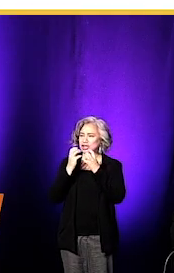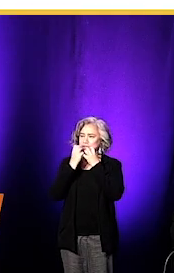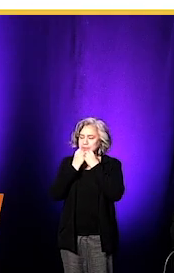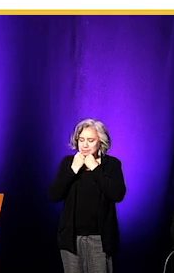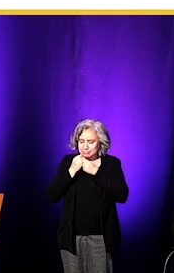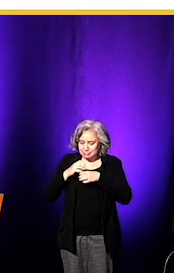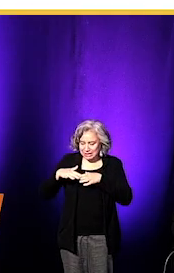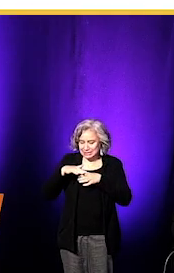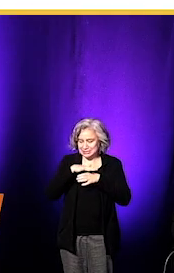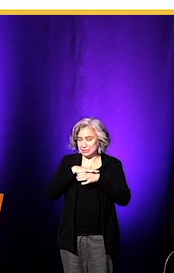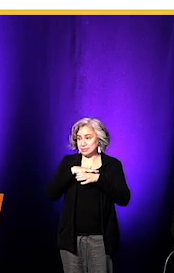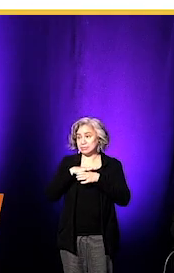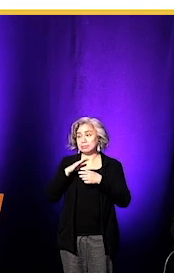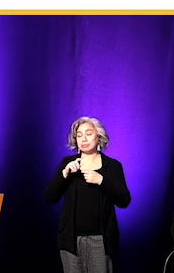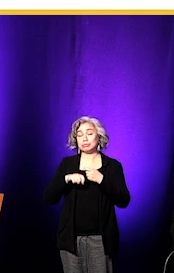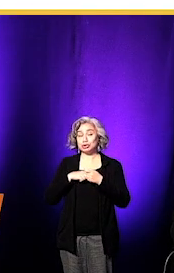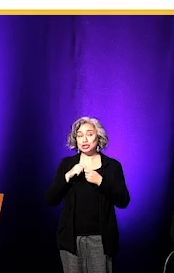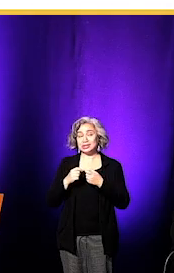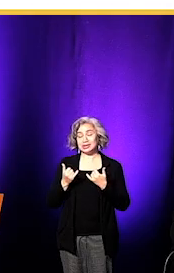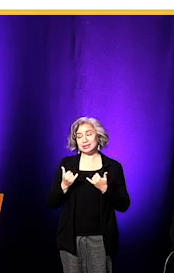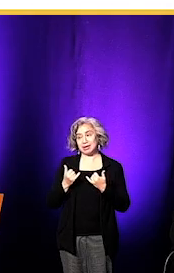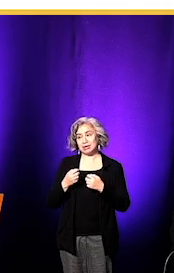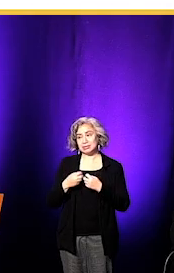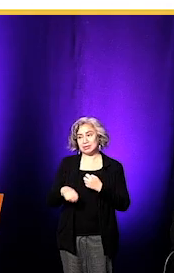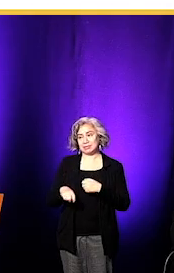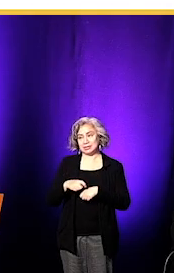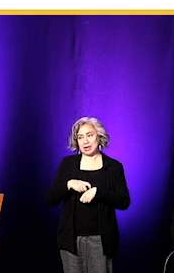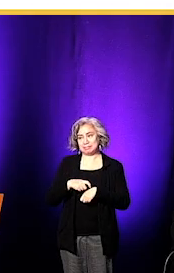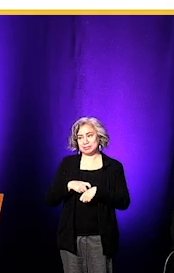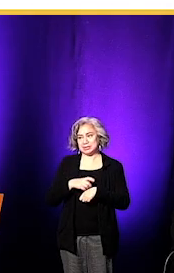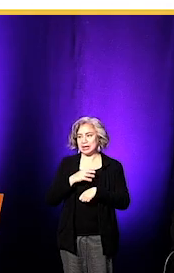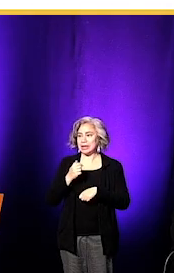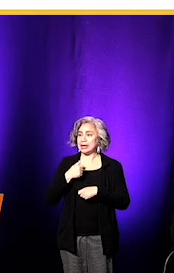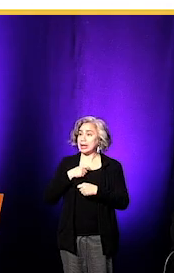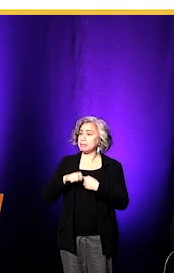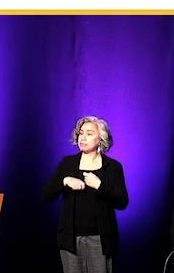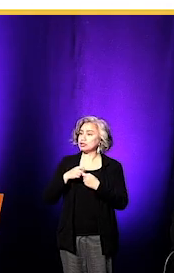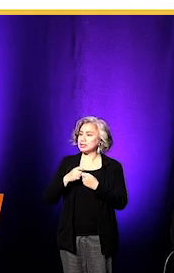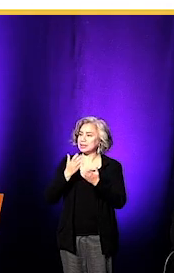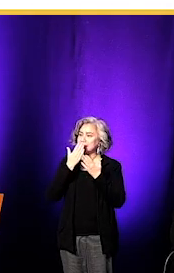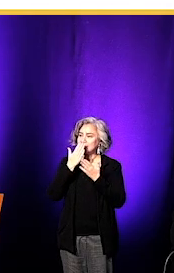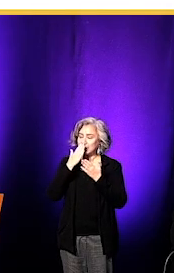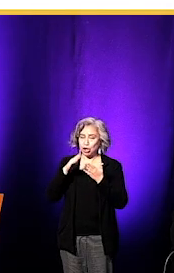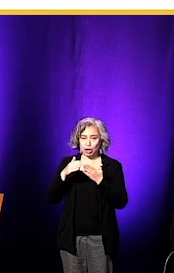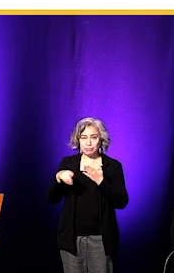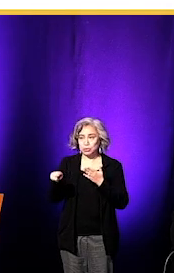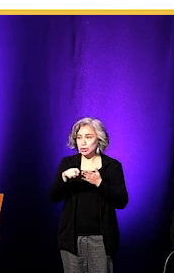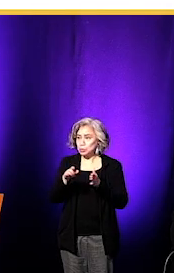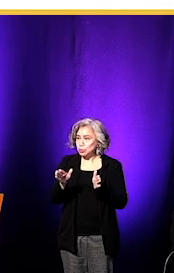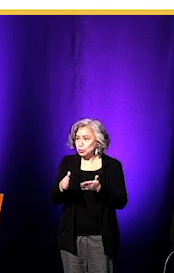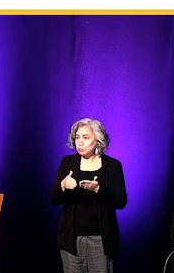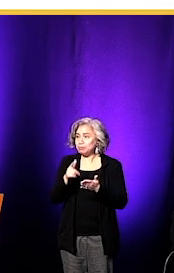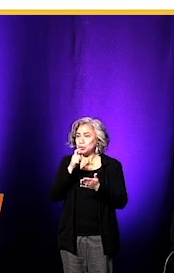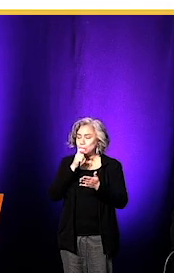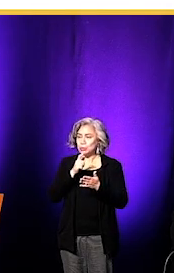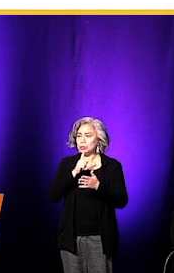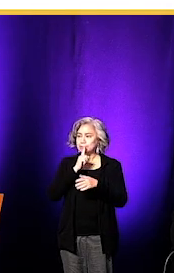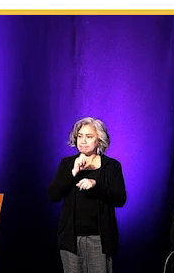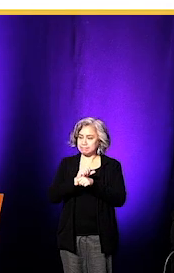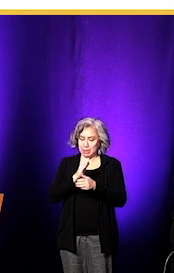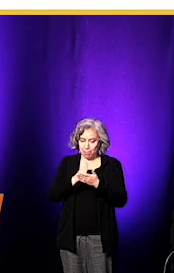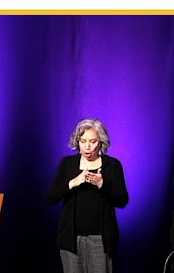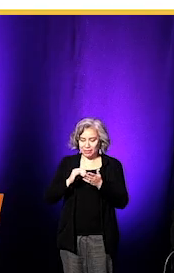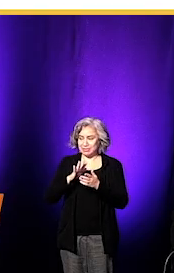particularly in this very difficult time. And I particularly thank all of you in the room who are actually part of these environments, because you